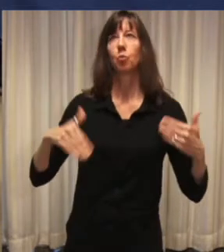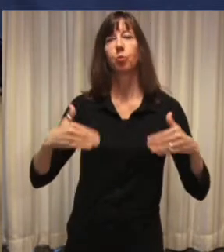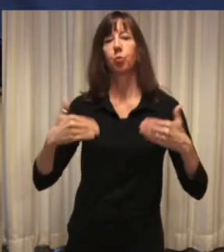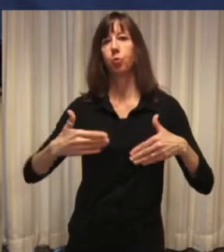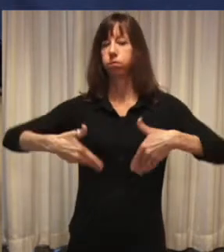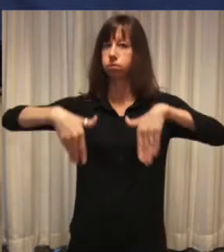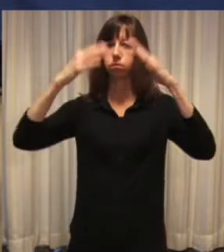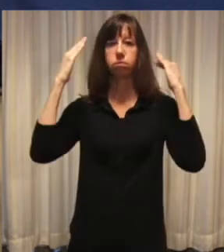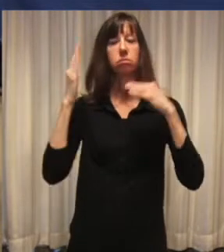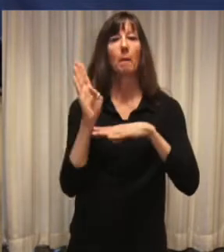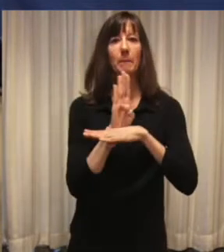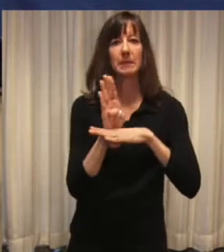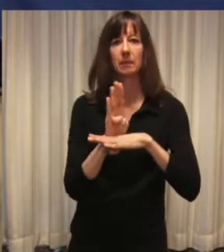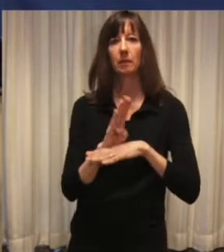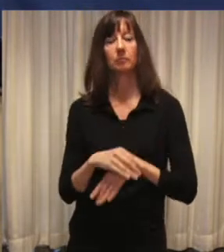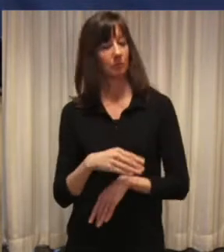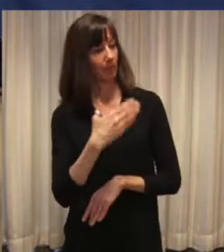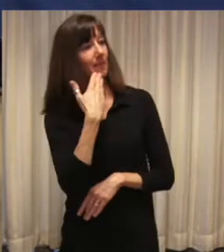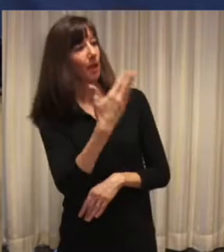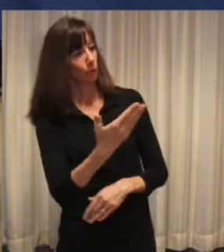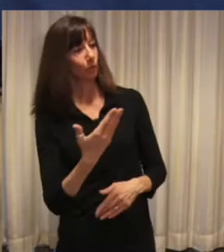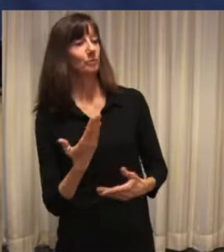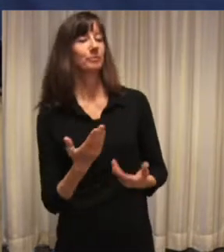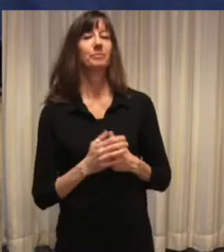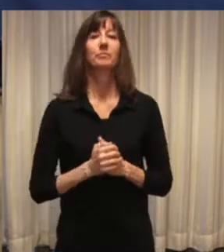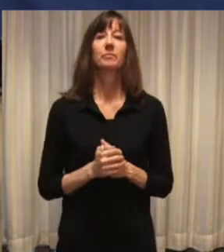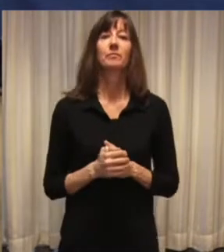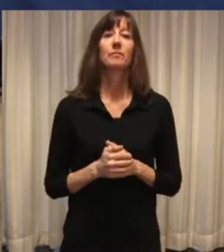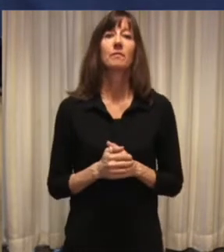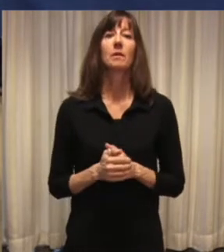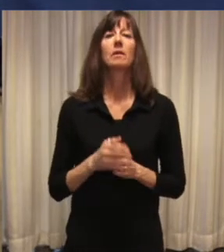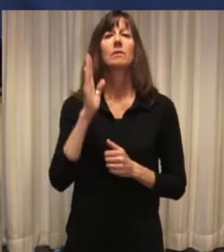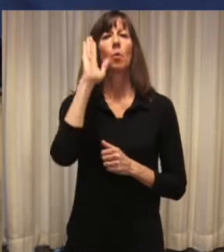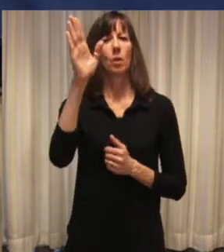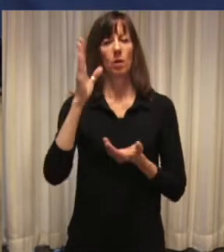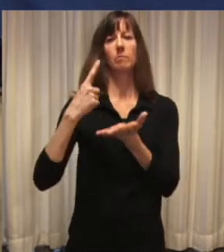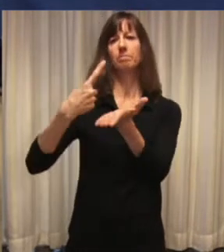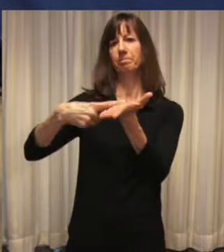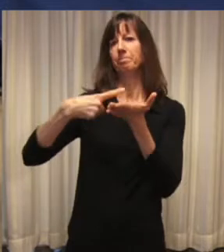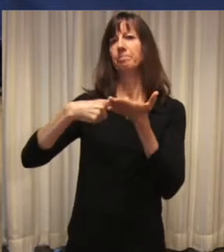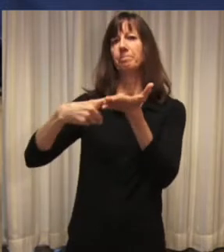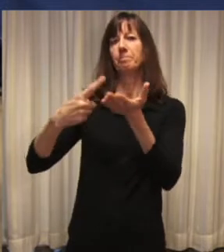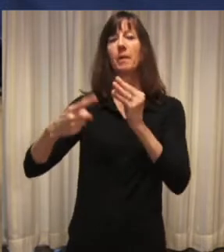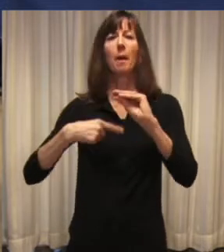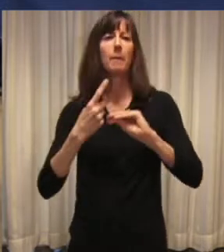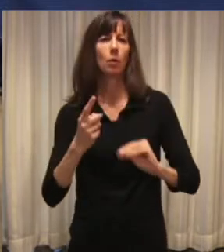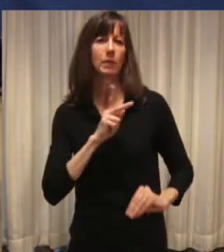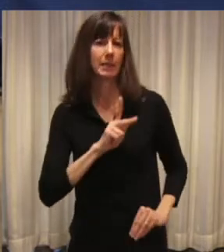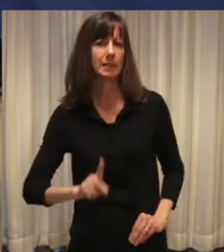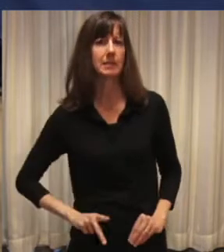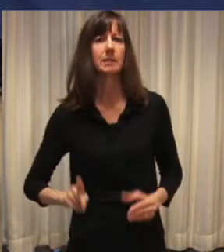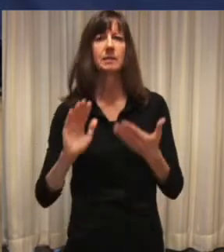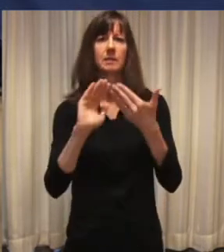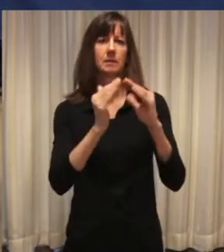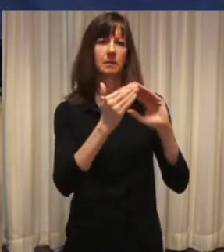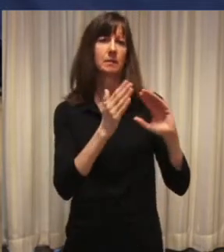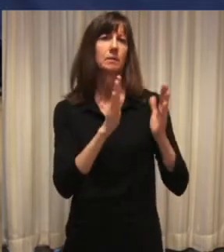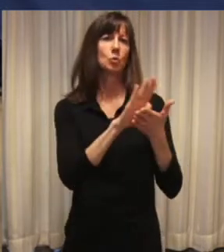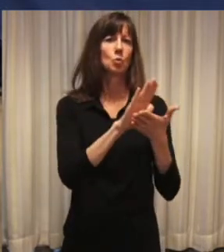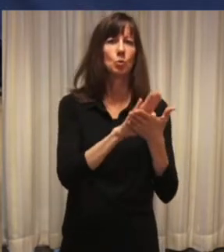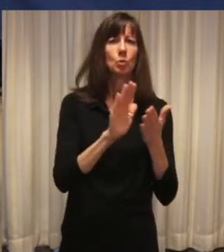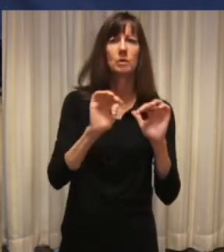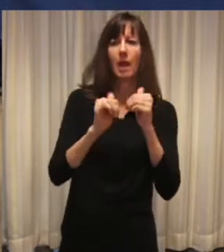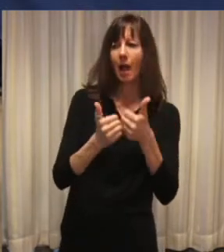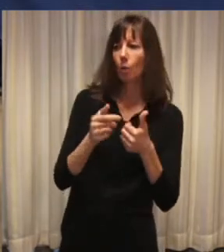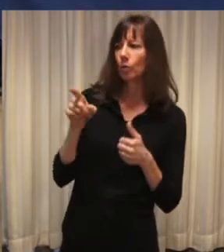So we will talk in more in a second about what's going on with you all, how the teachers are doing, how the students are doing.